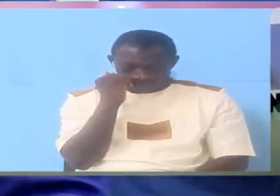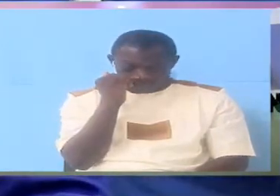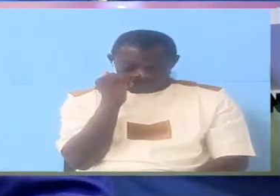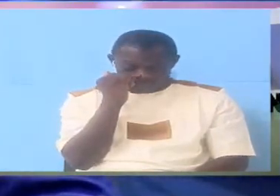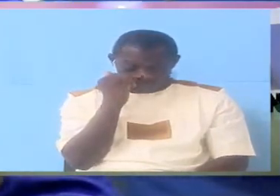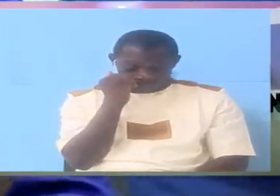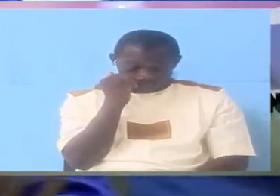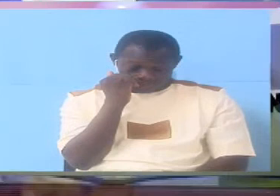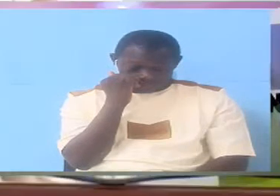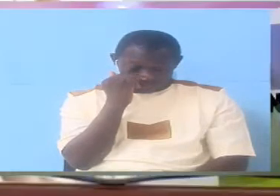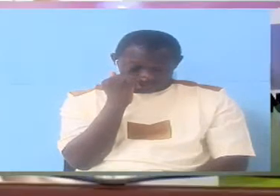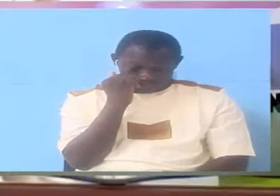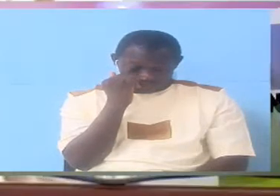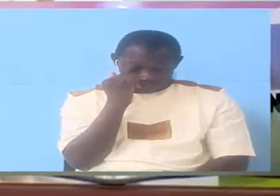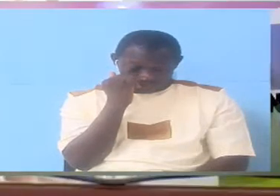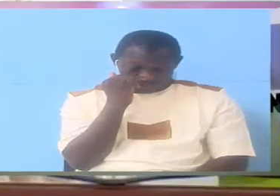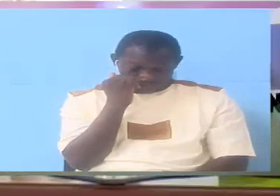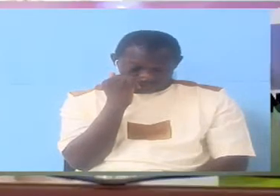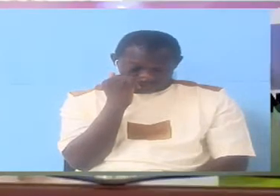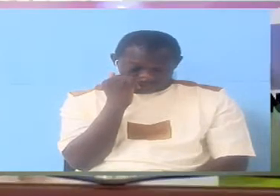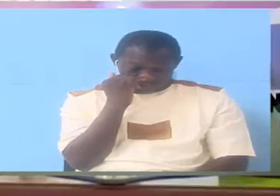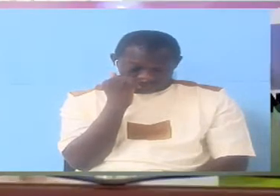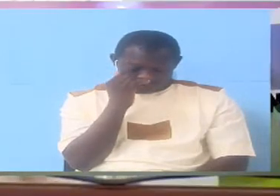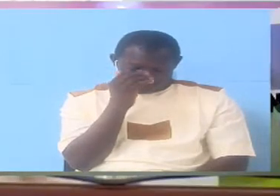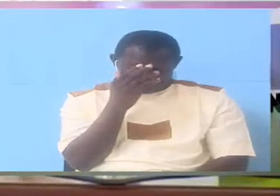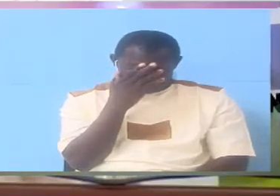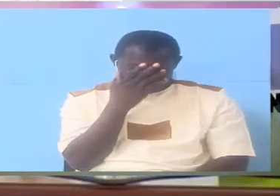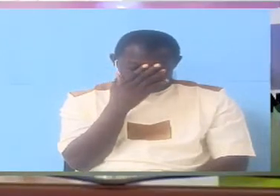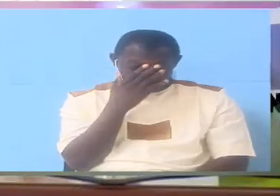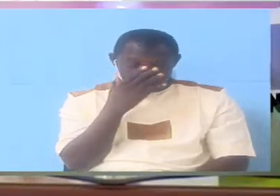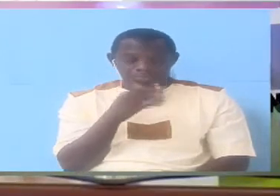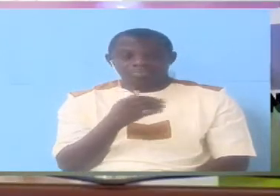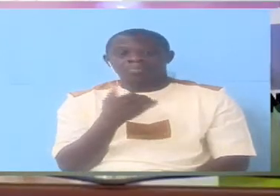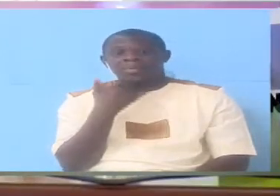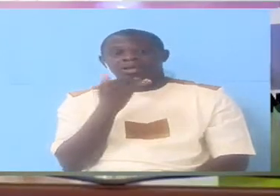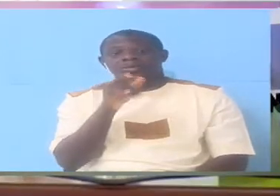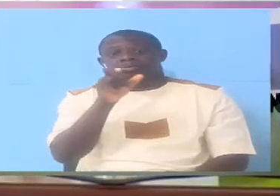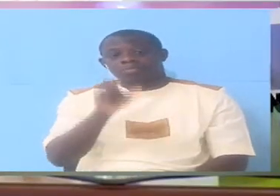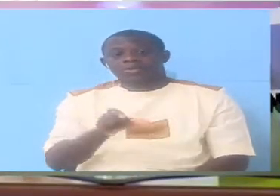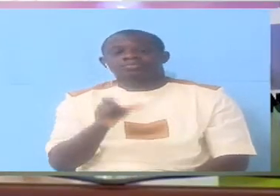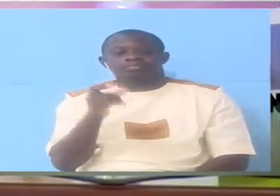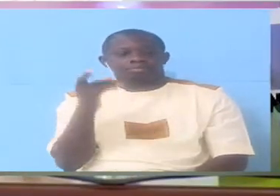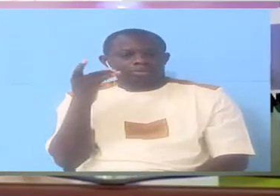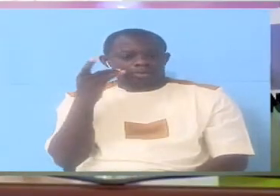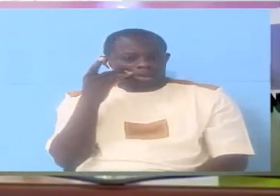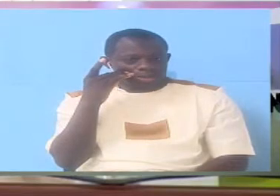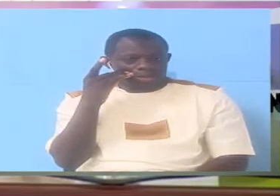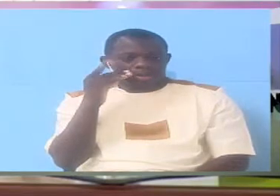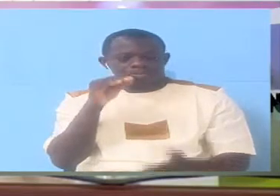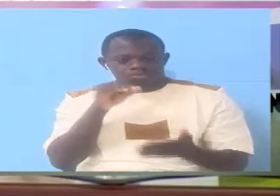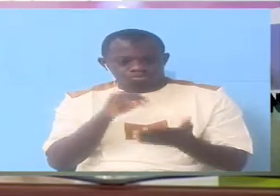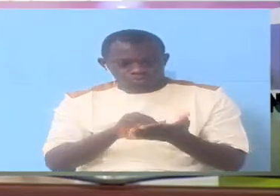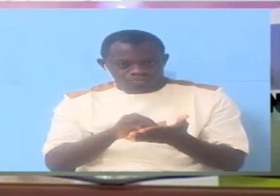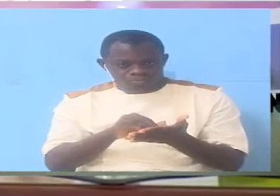Mike, Council, Mike. Date the document and